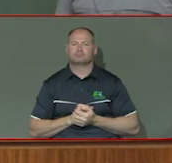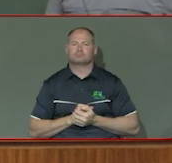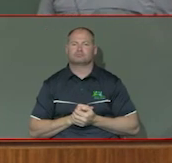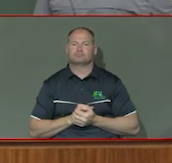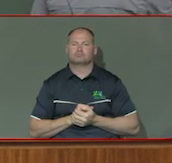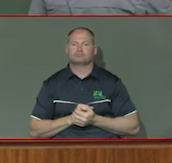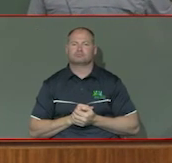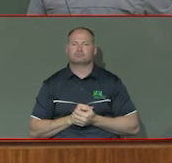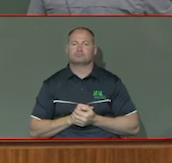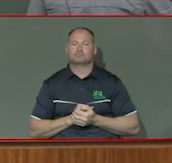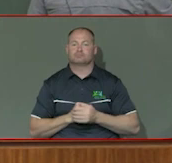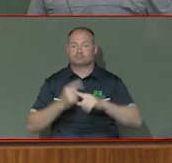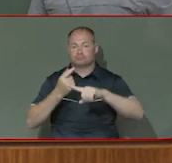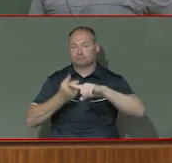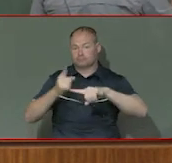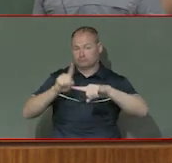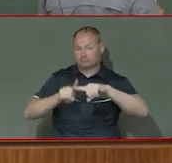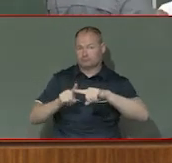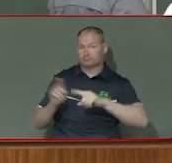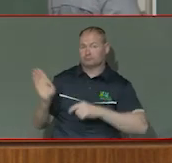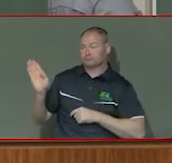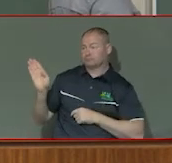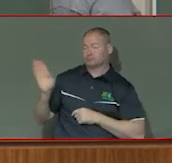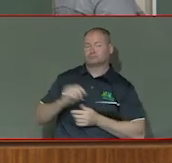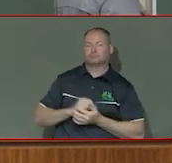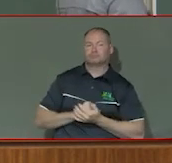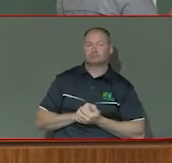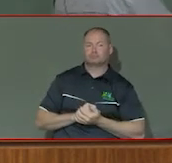For example, here we got the sine